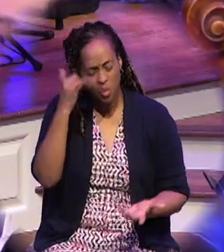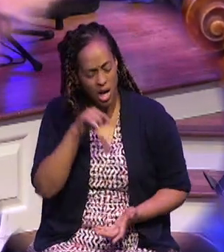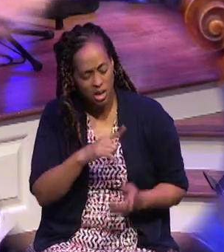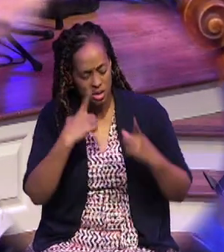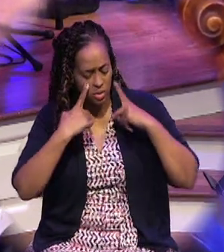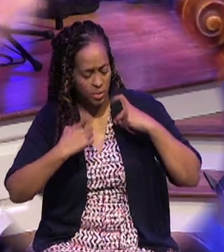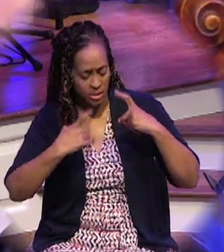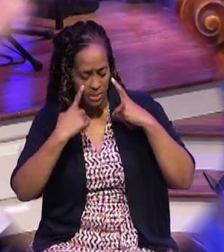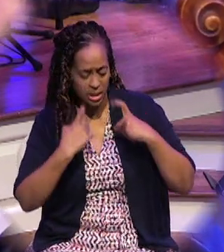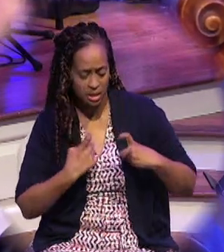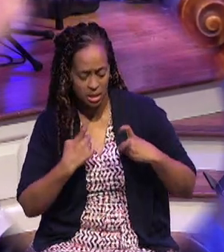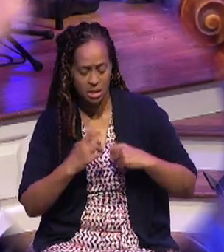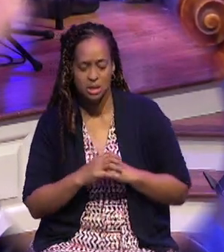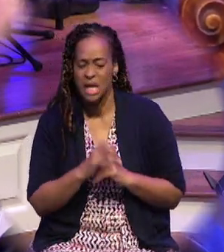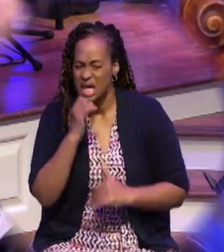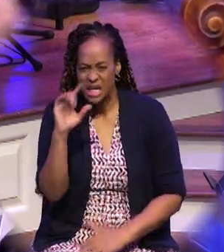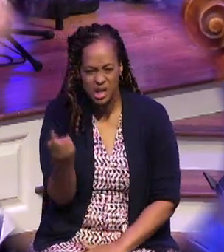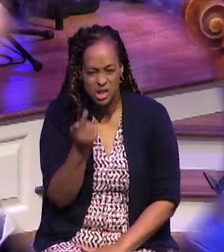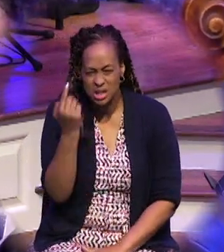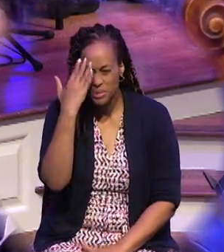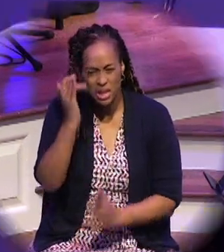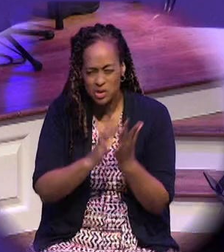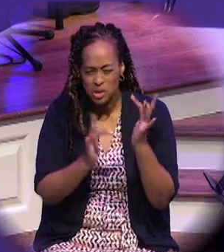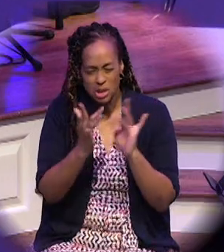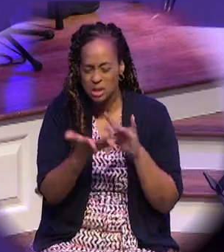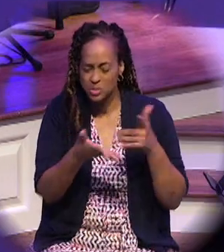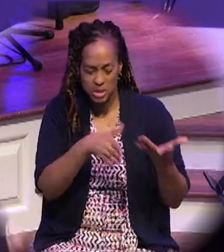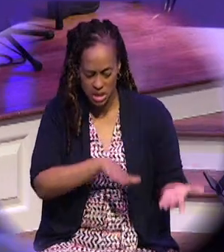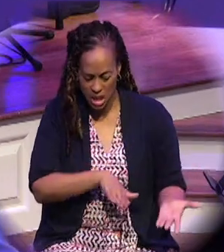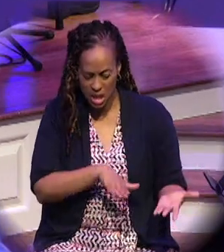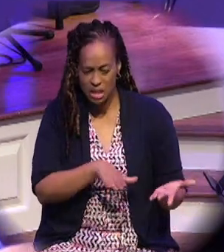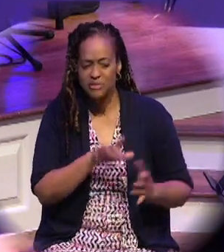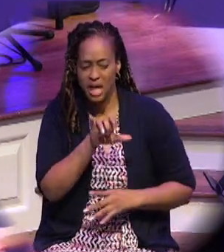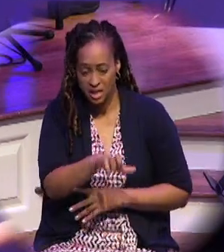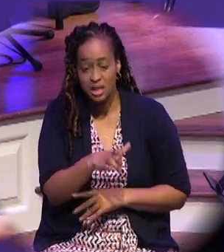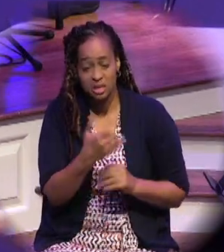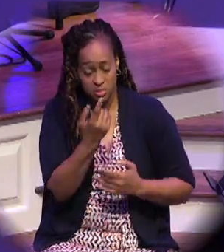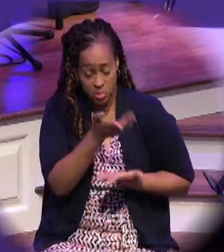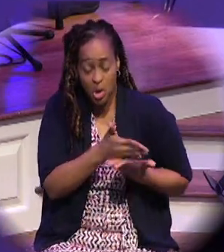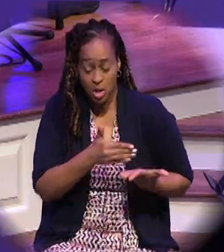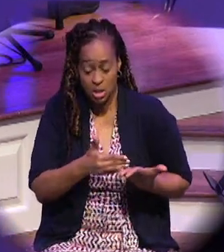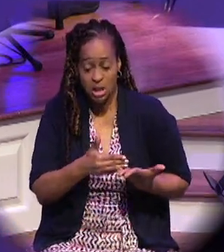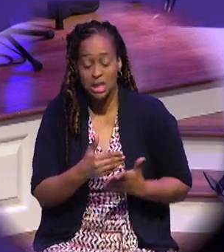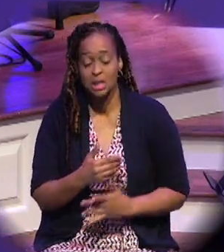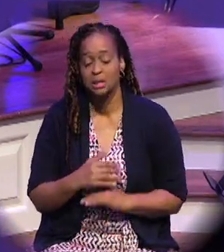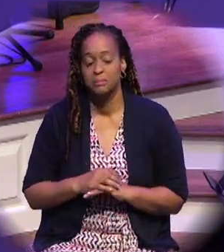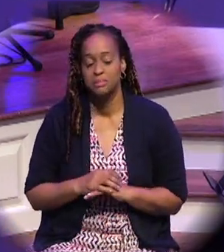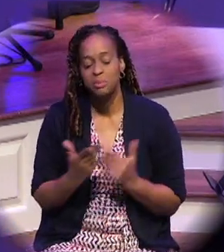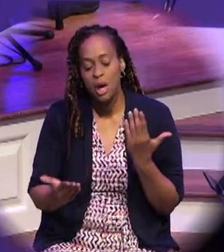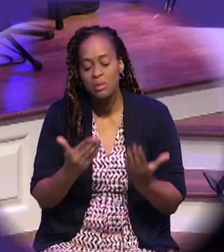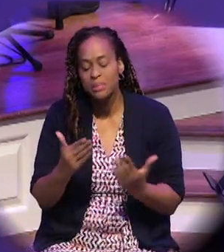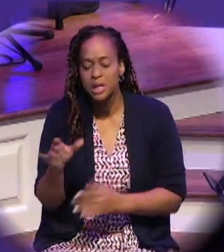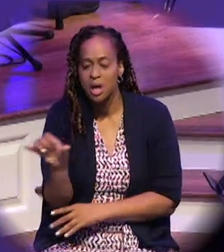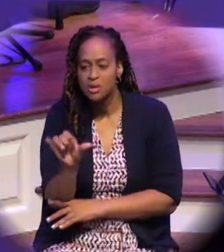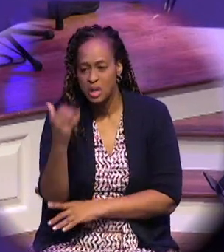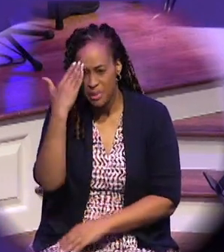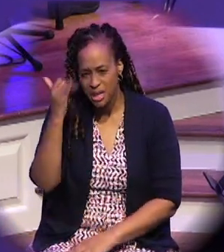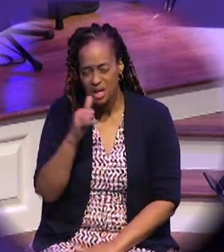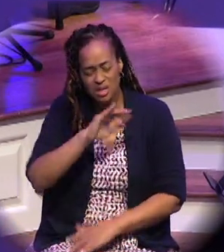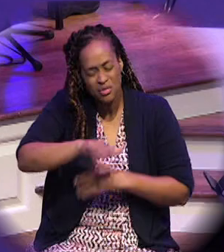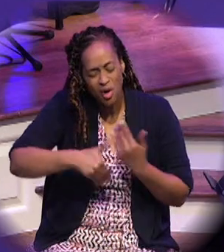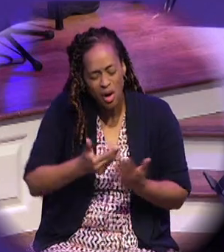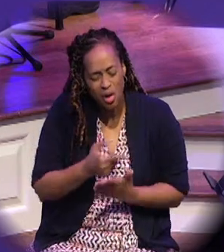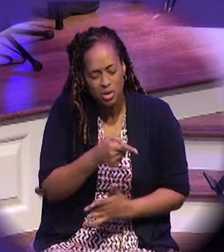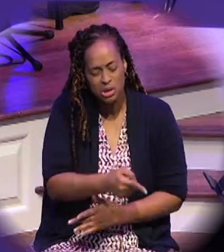weeping? It's not just because Jesus was dead, though that was a big part of it. It's probably also because of all